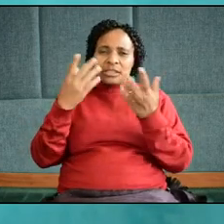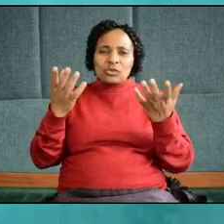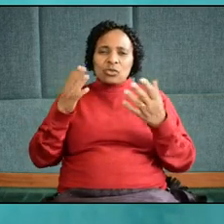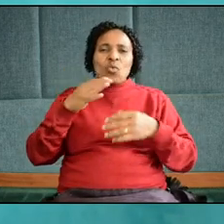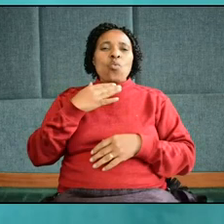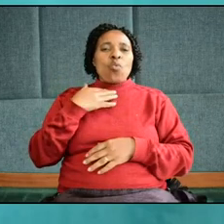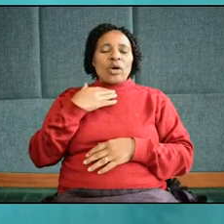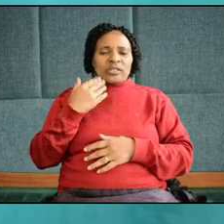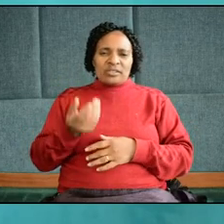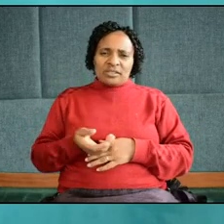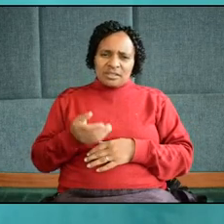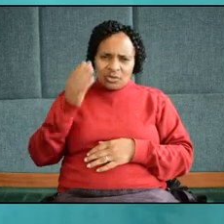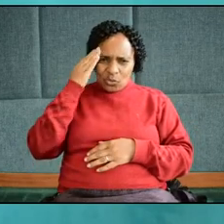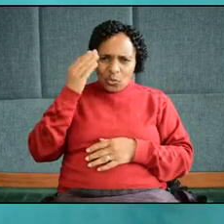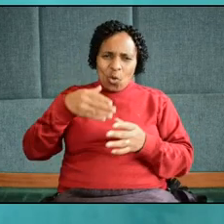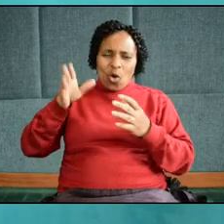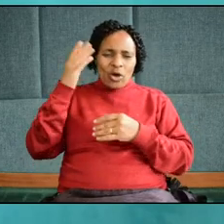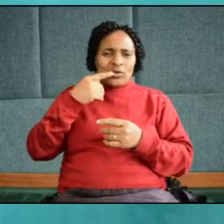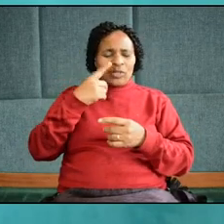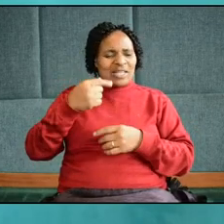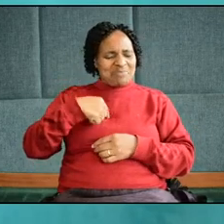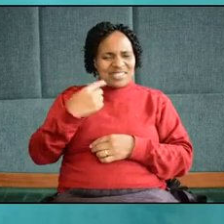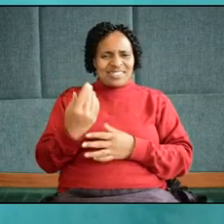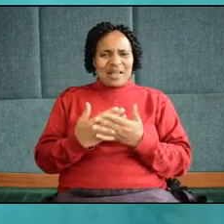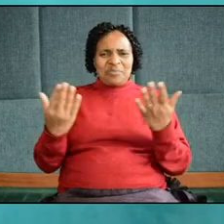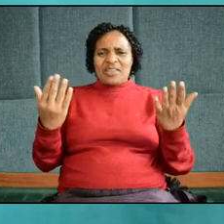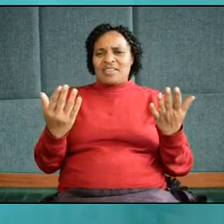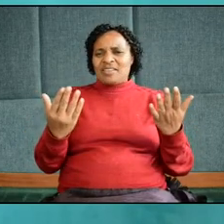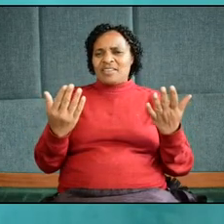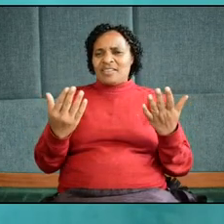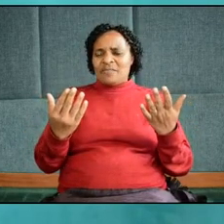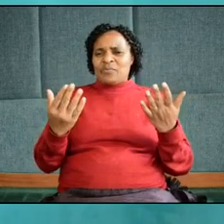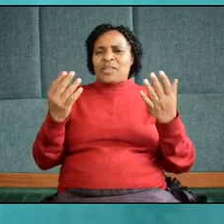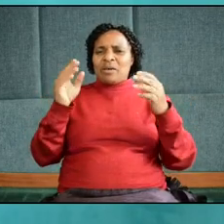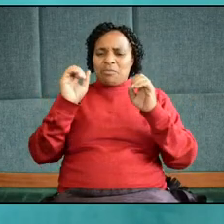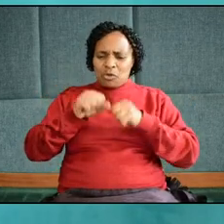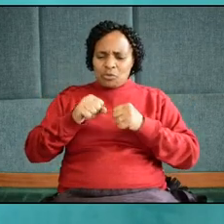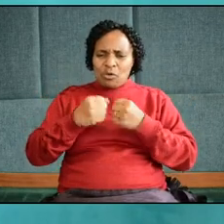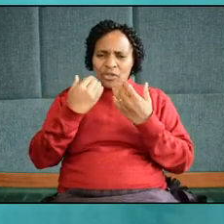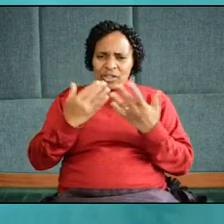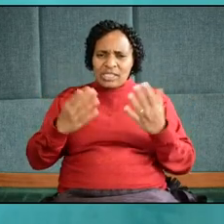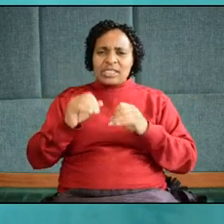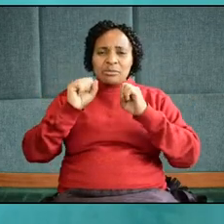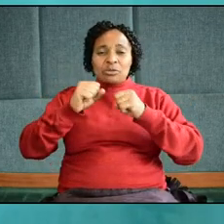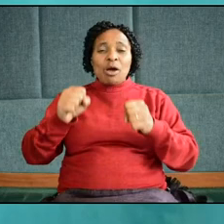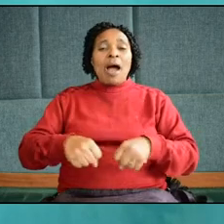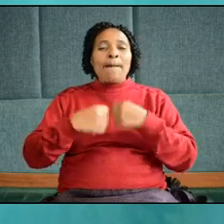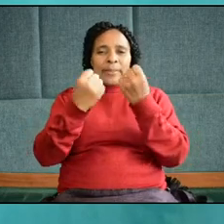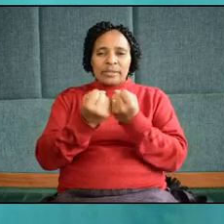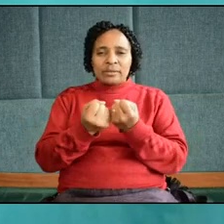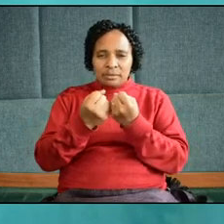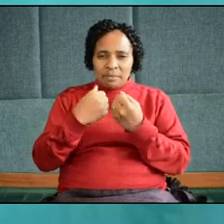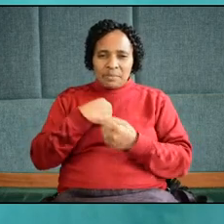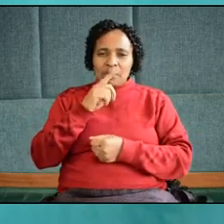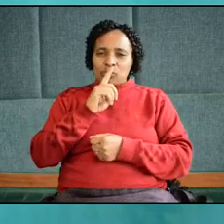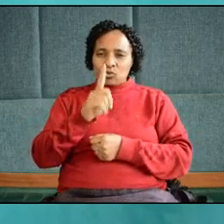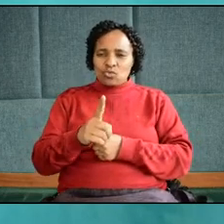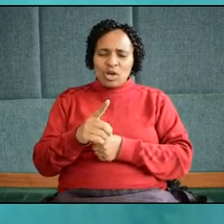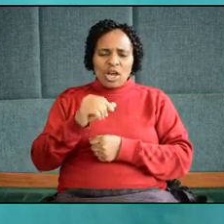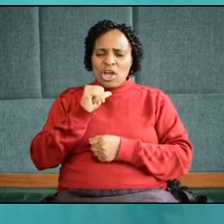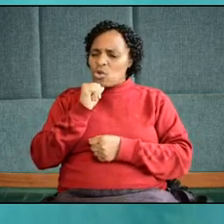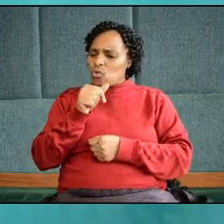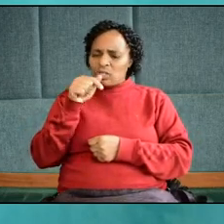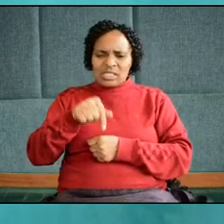you know what, God, I think you're telling me something. Mm-hmm. Like things can happen, and you're sure this cannot be